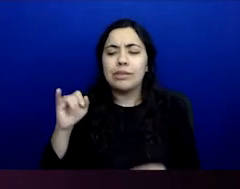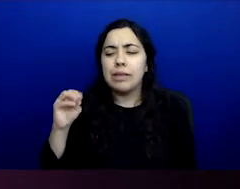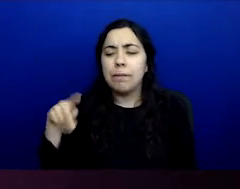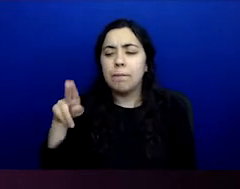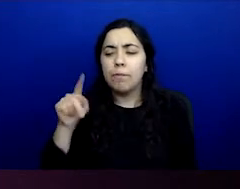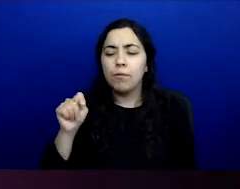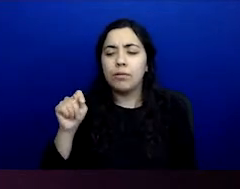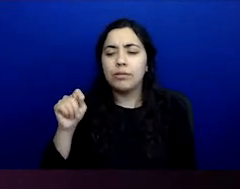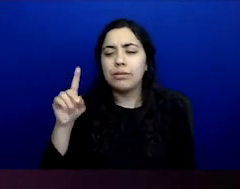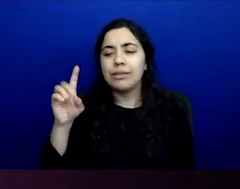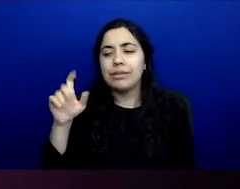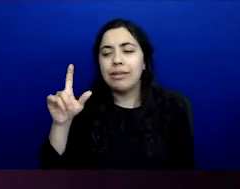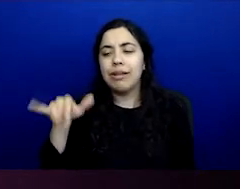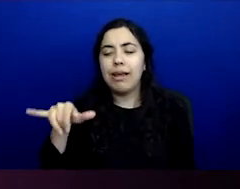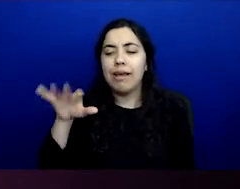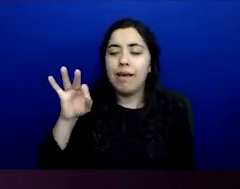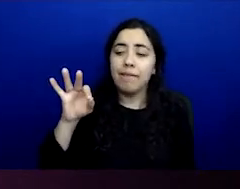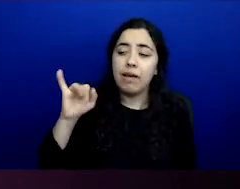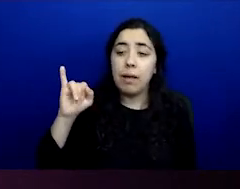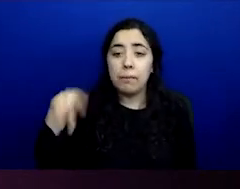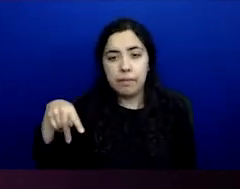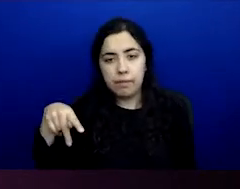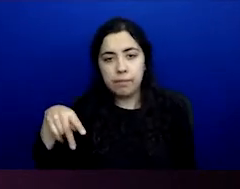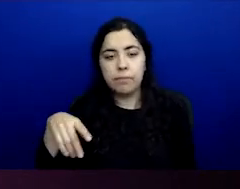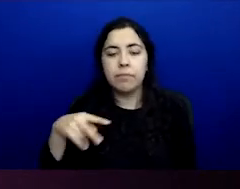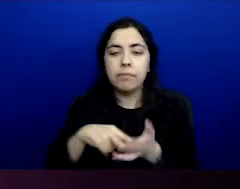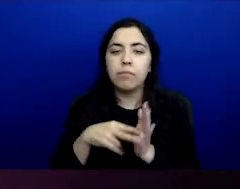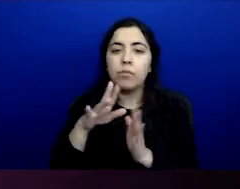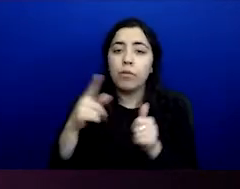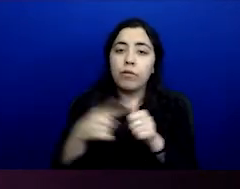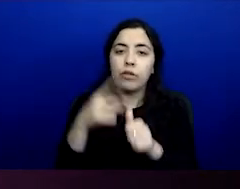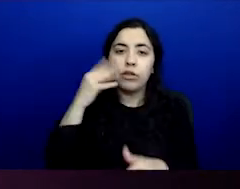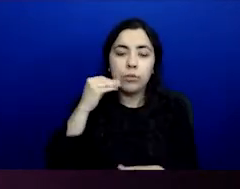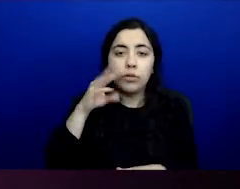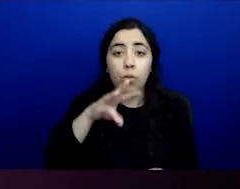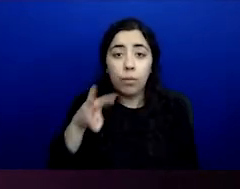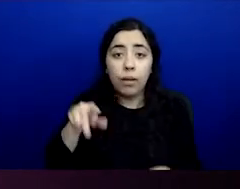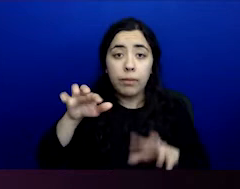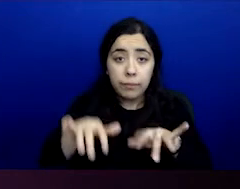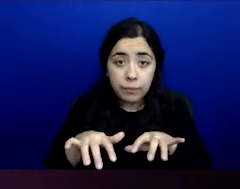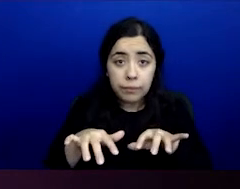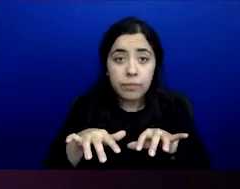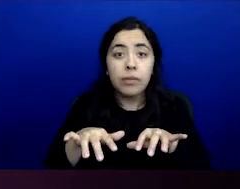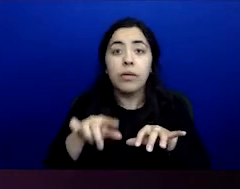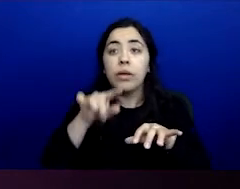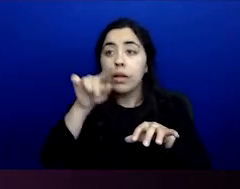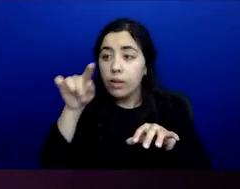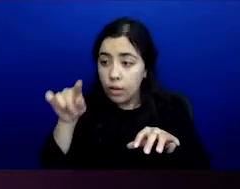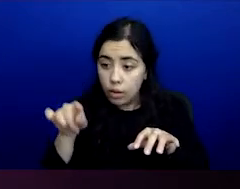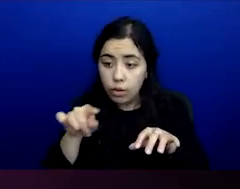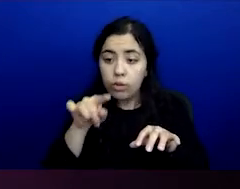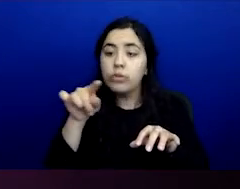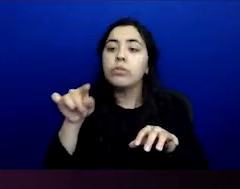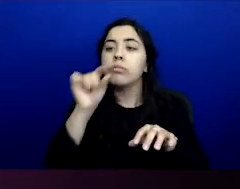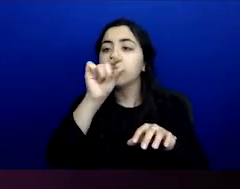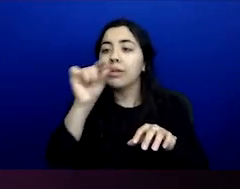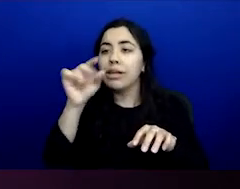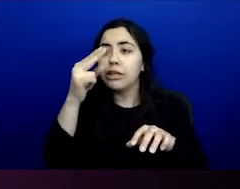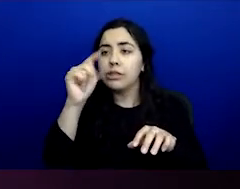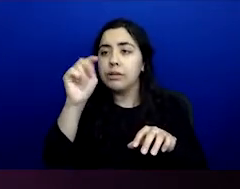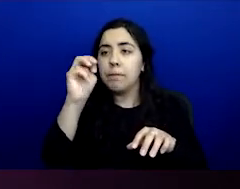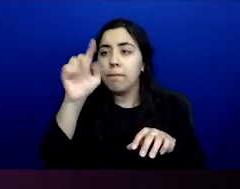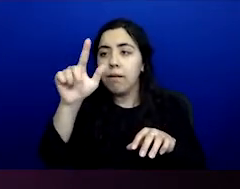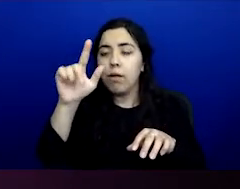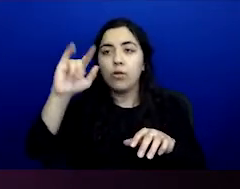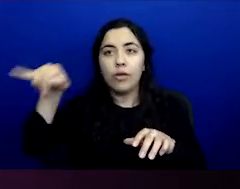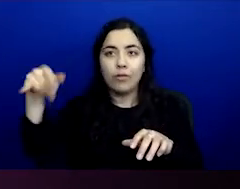your experience interacting with a web page. So you go to a website, the page loads, you get some HTML, some JavaScript. You